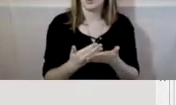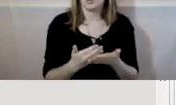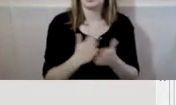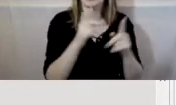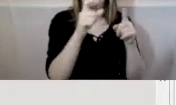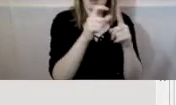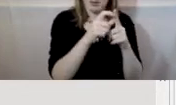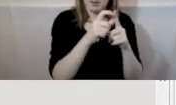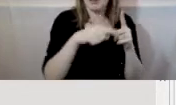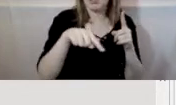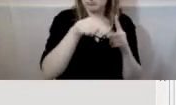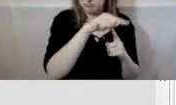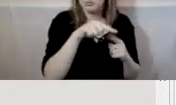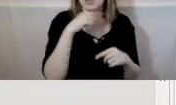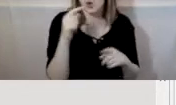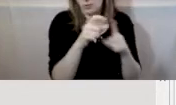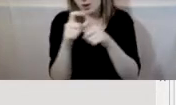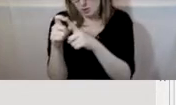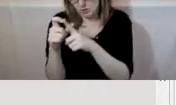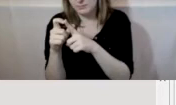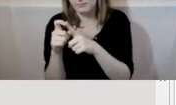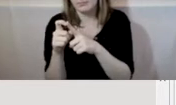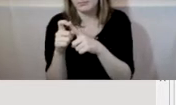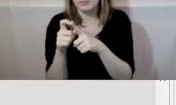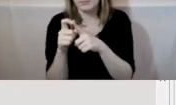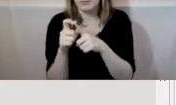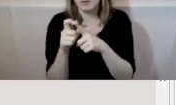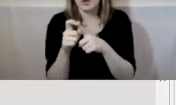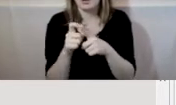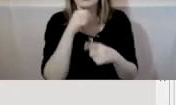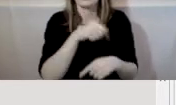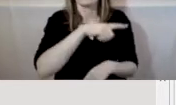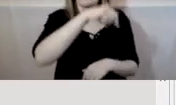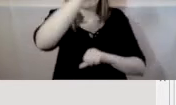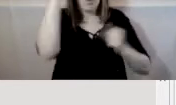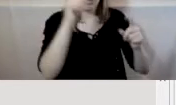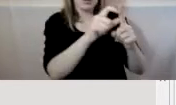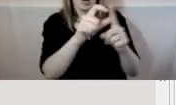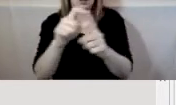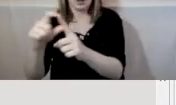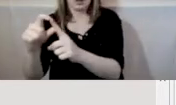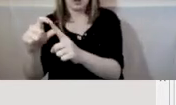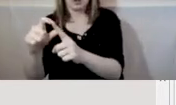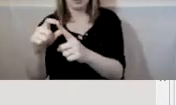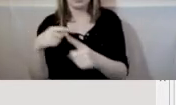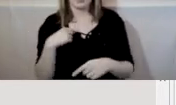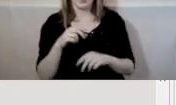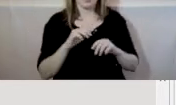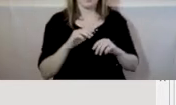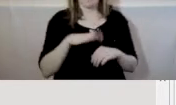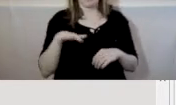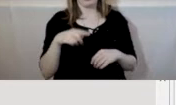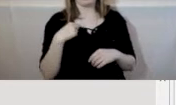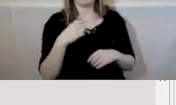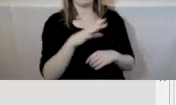subjects make too difficult to choose which one to choose of them. The